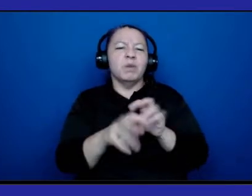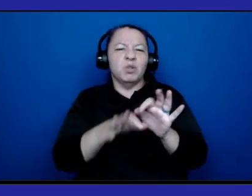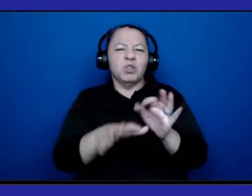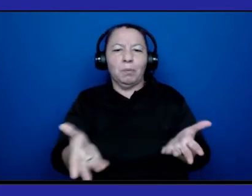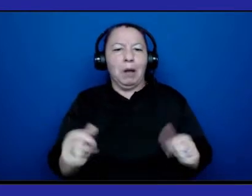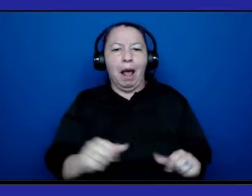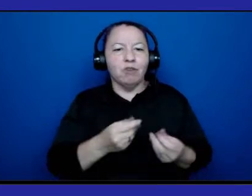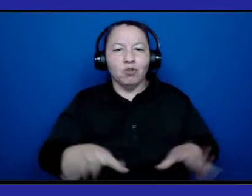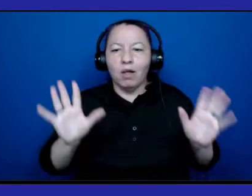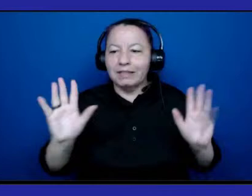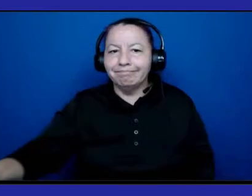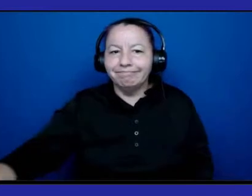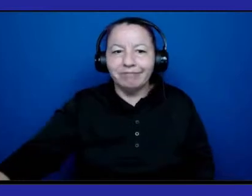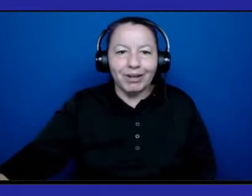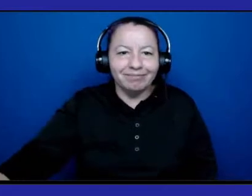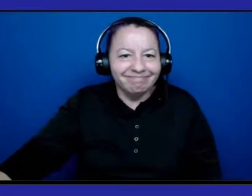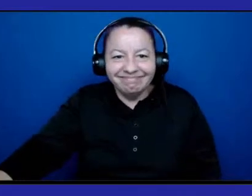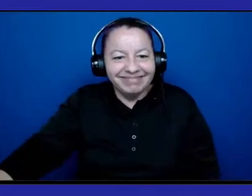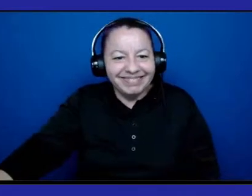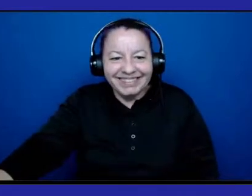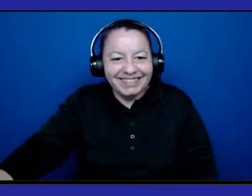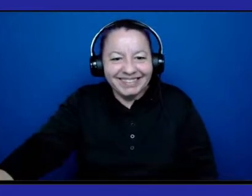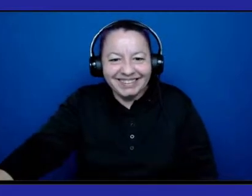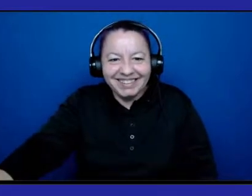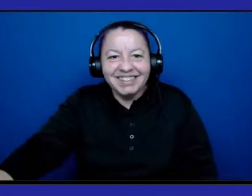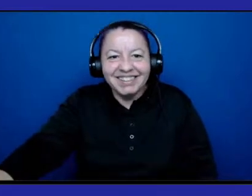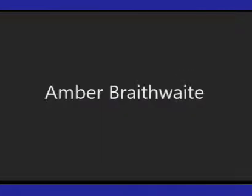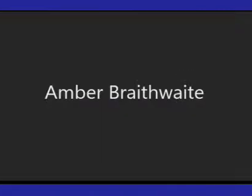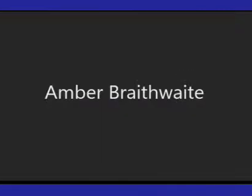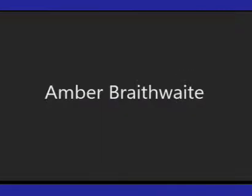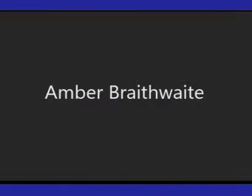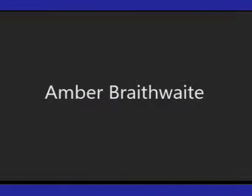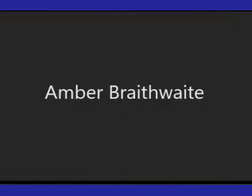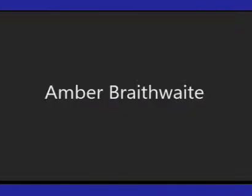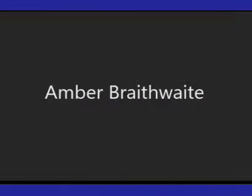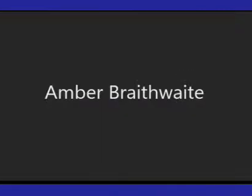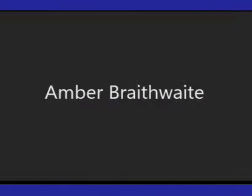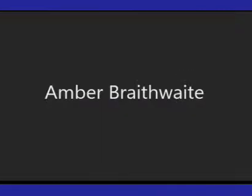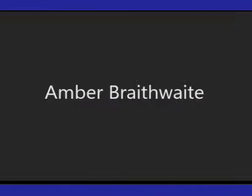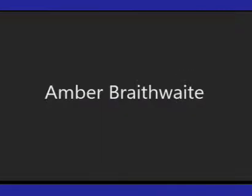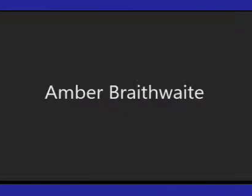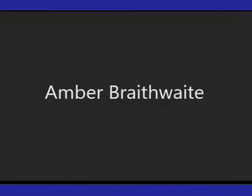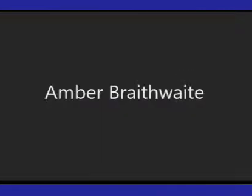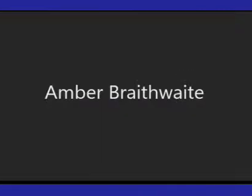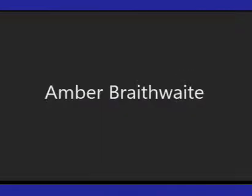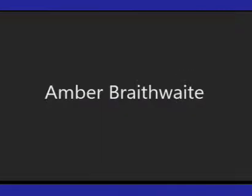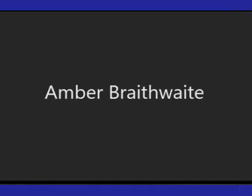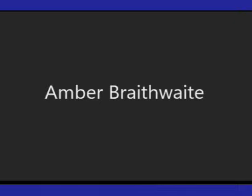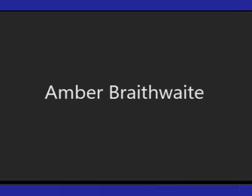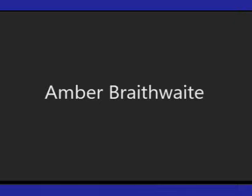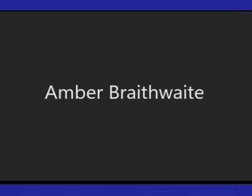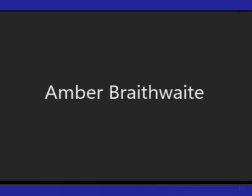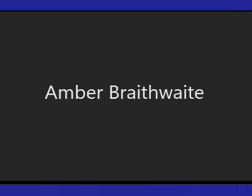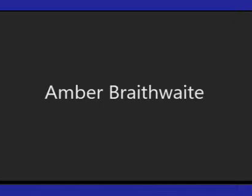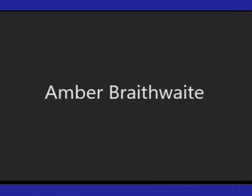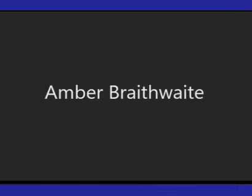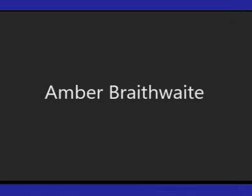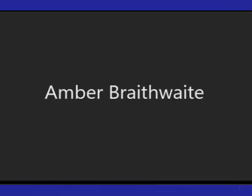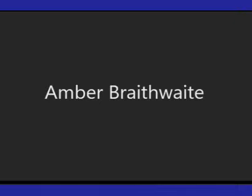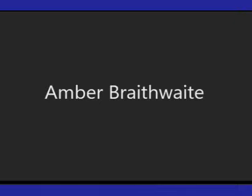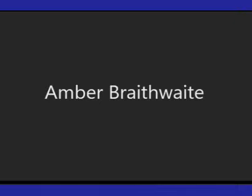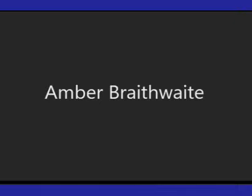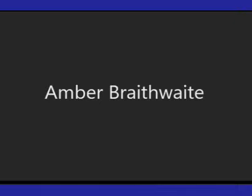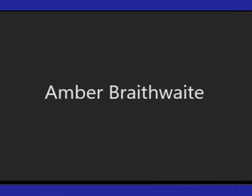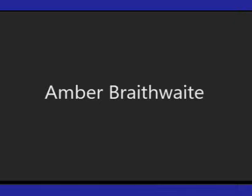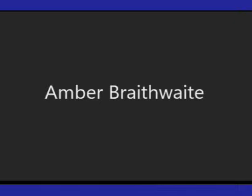up from the prior quarter. I think that the team continues to make progress, and their overall budget is in good shape, and looking